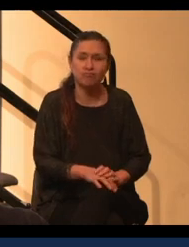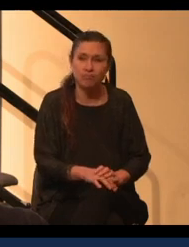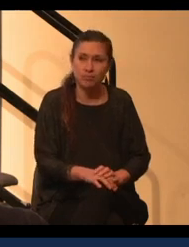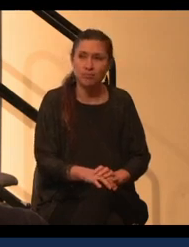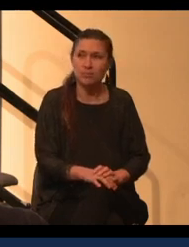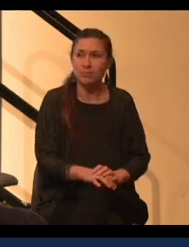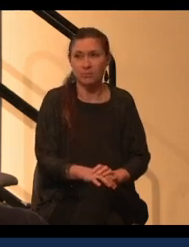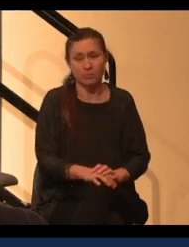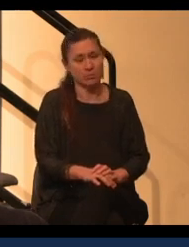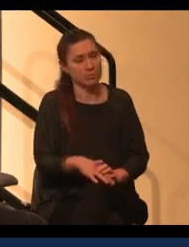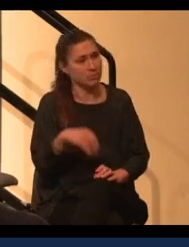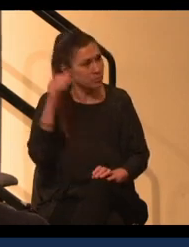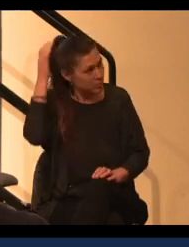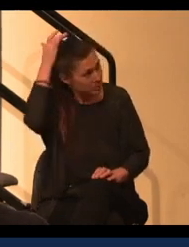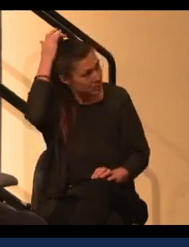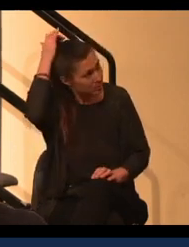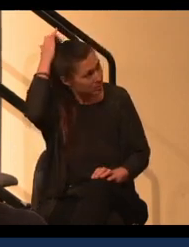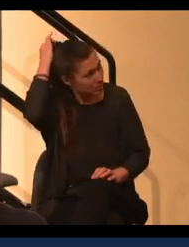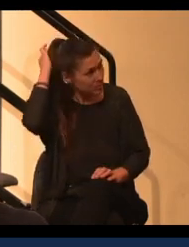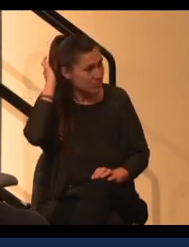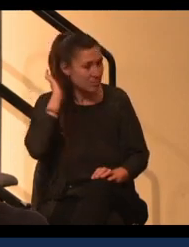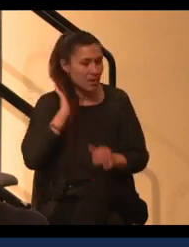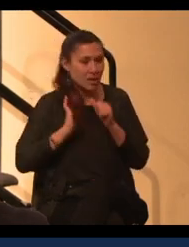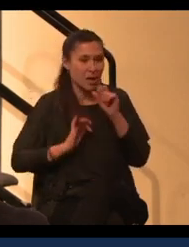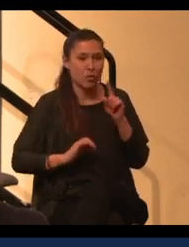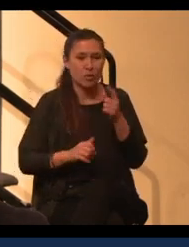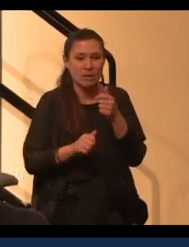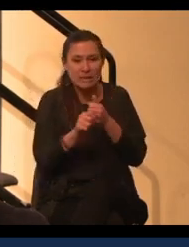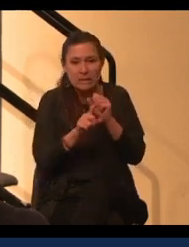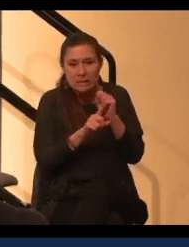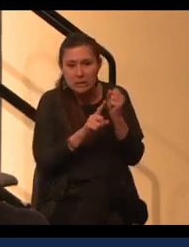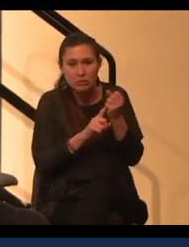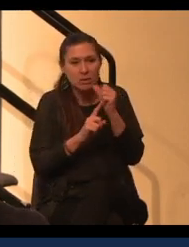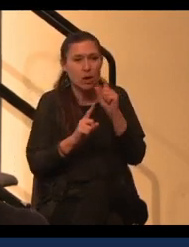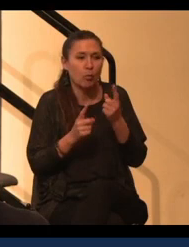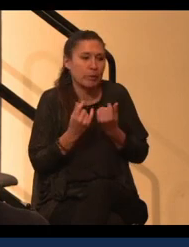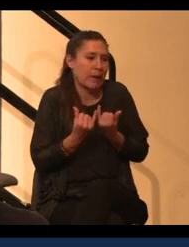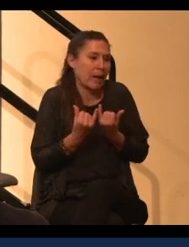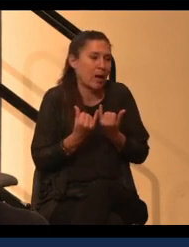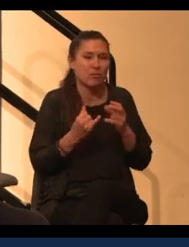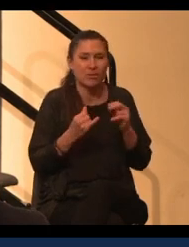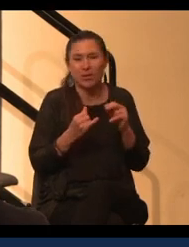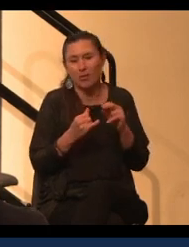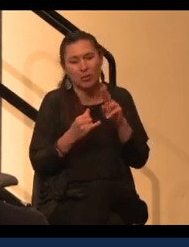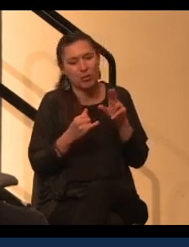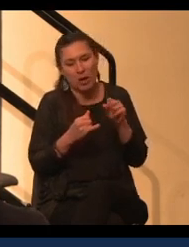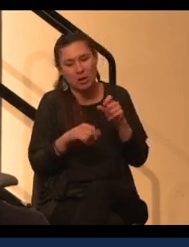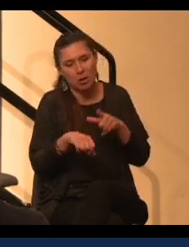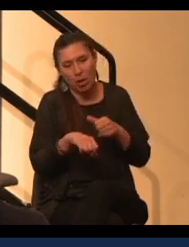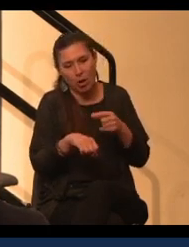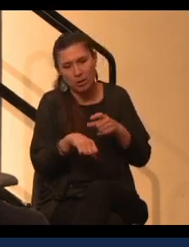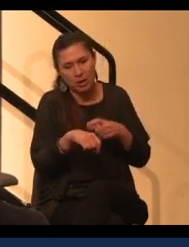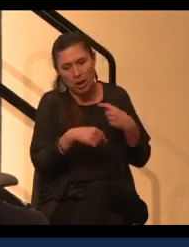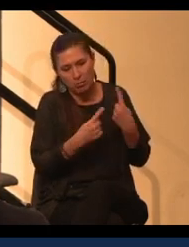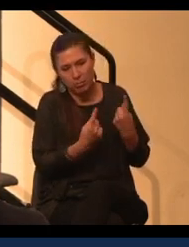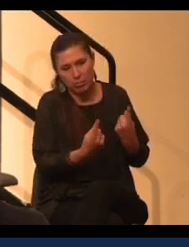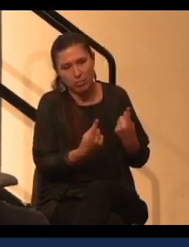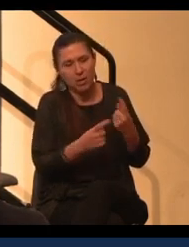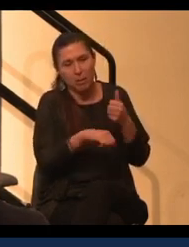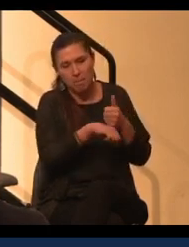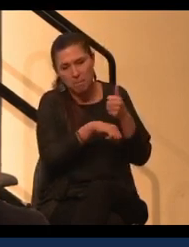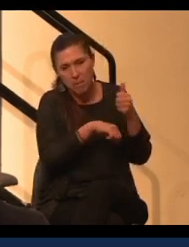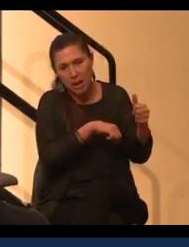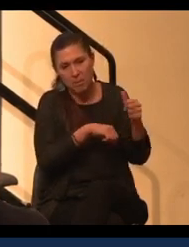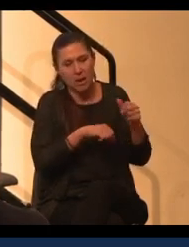And that this is not just situational. It's not just in the current times. The US has a long history of